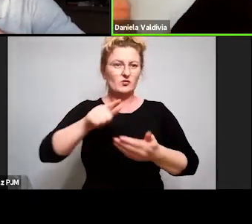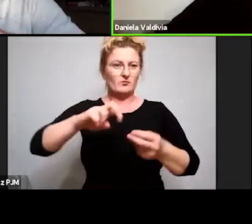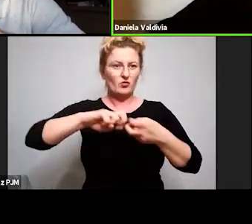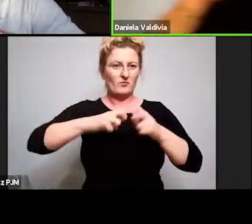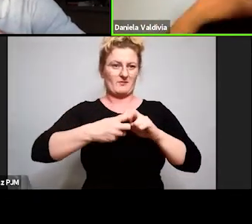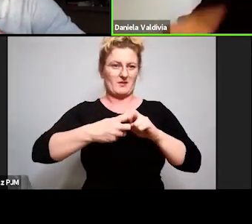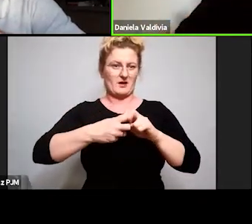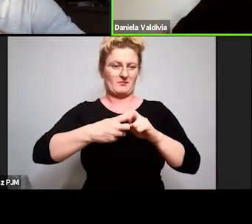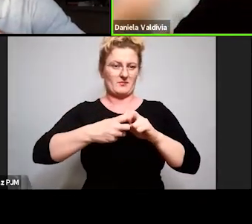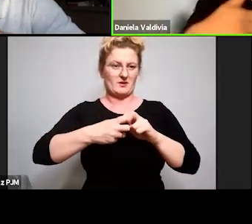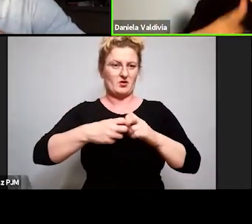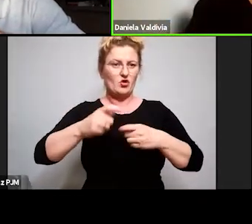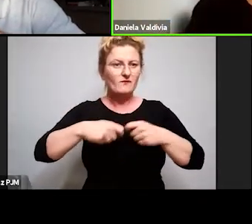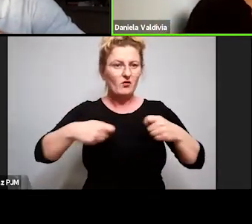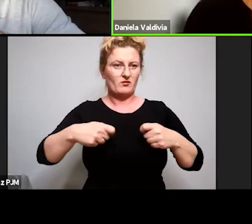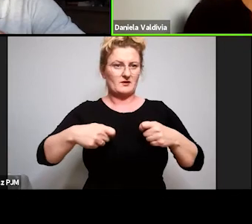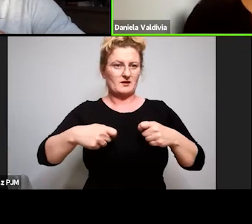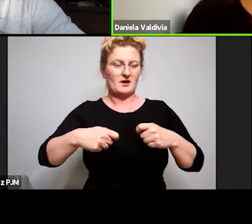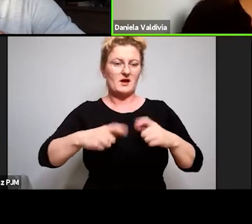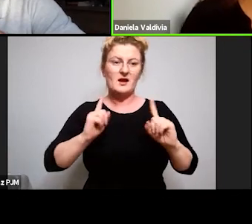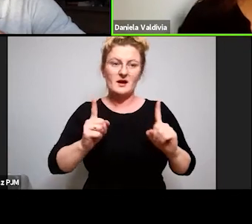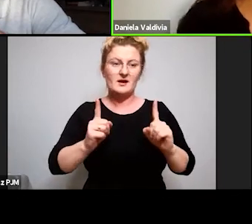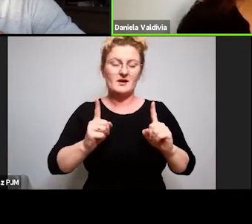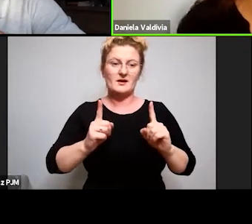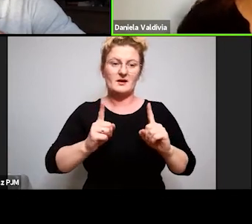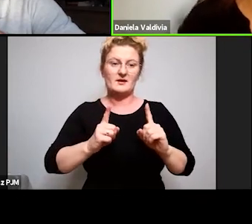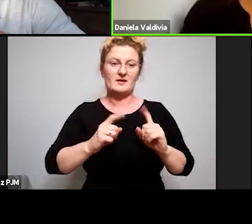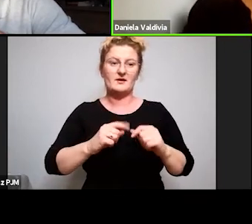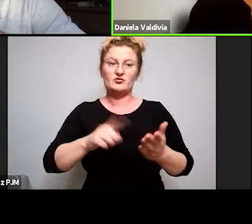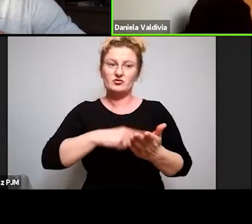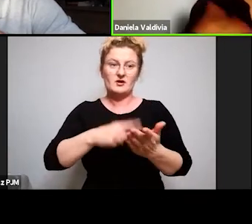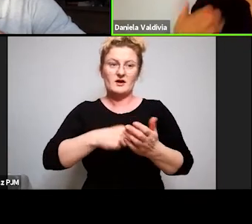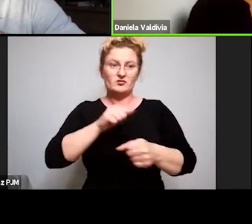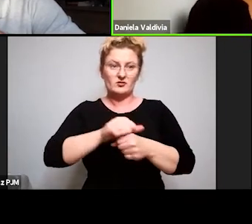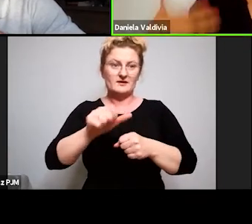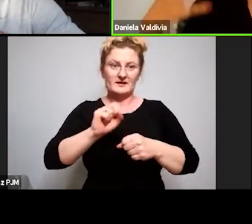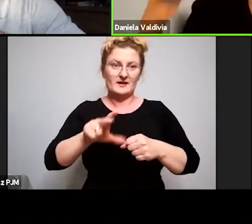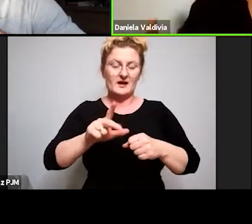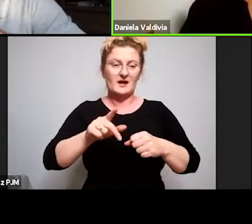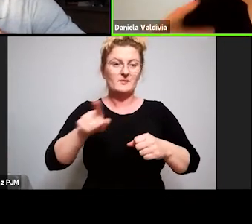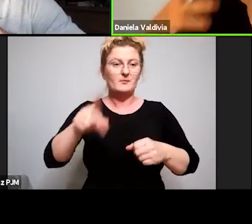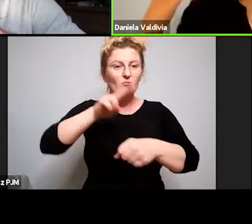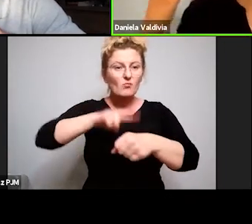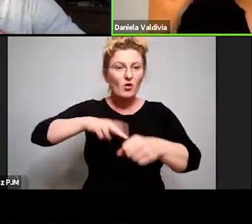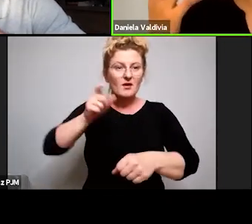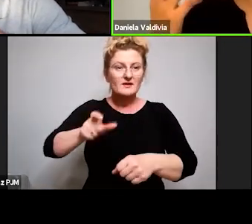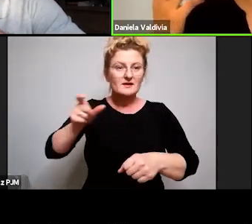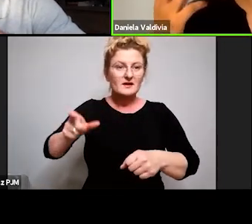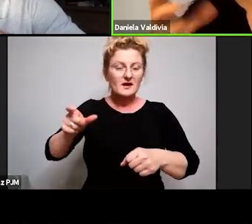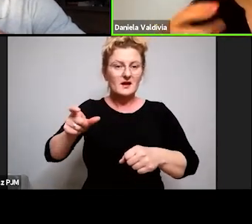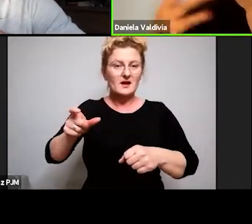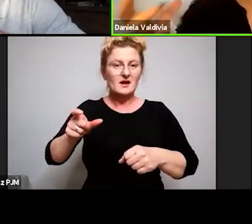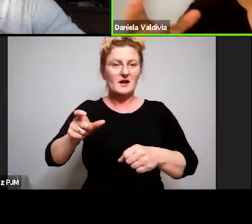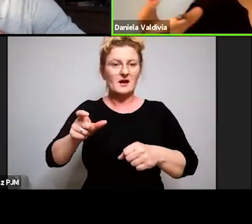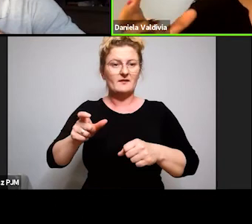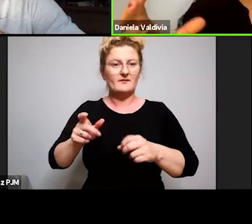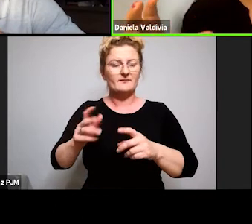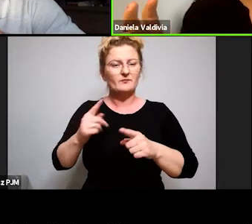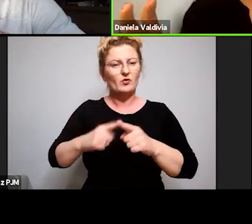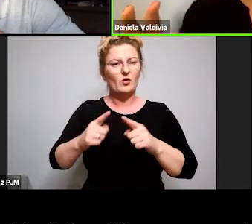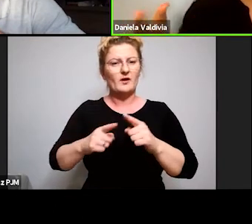to move and they have to rotate, and so it doesn't work like that. You know, then you've been building a very